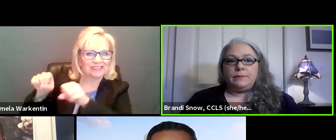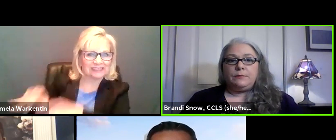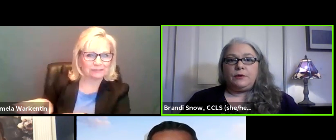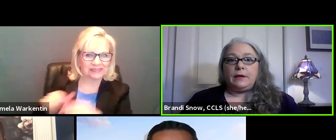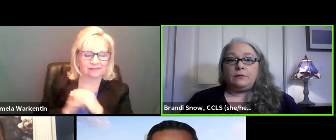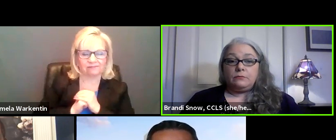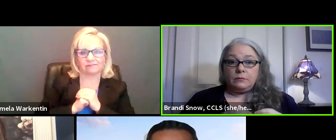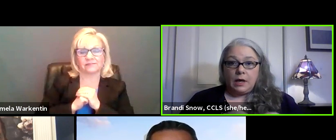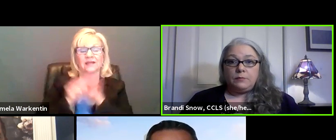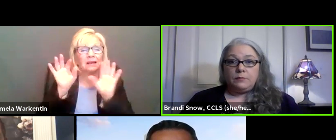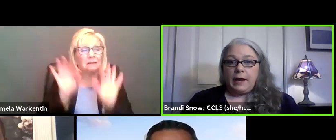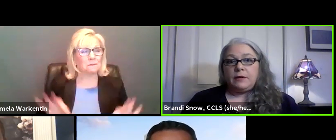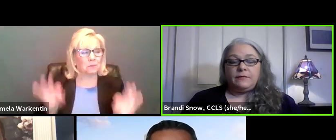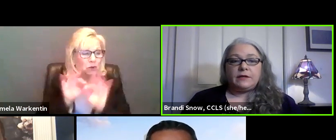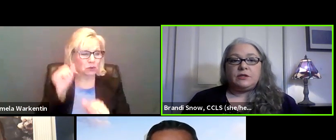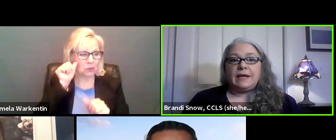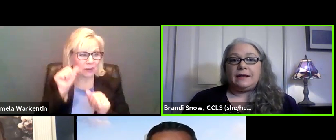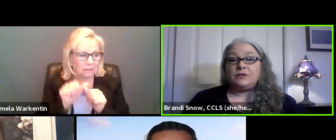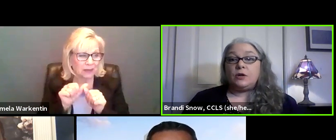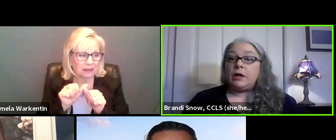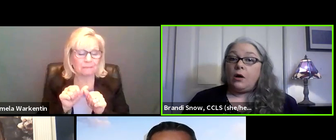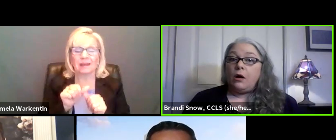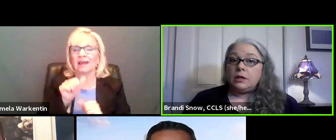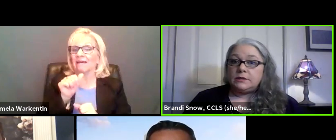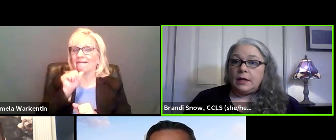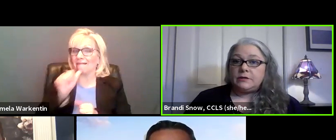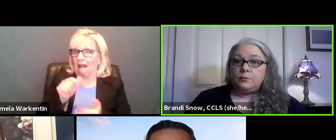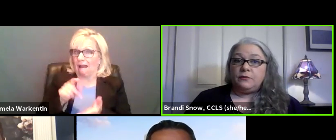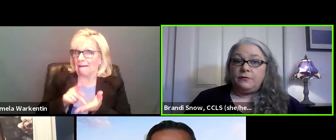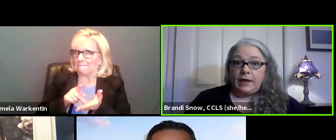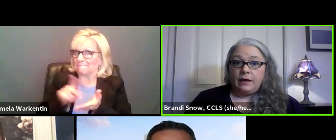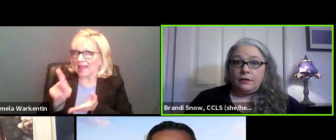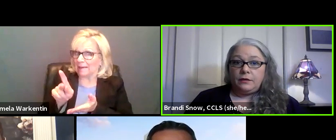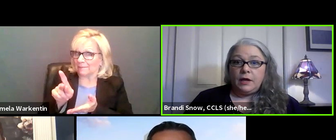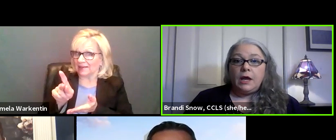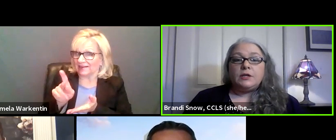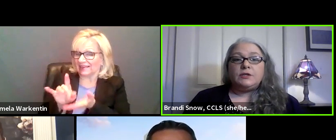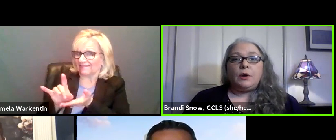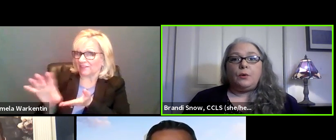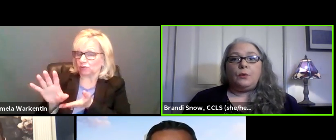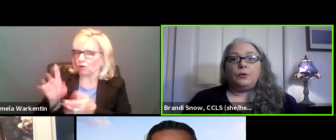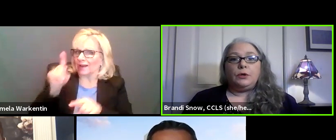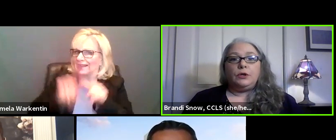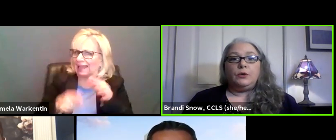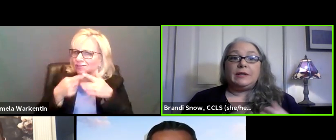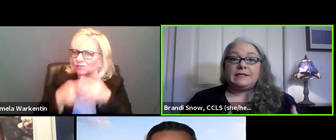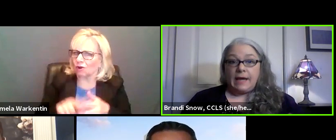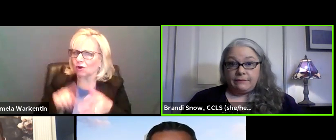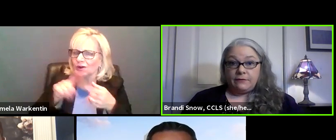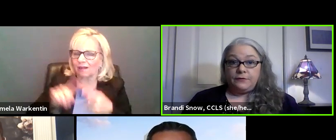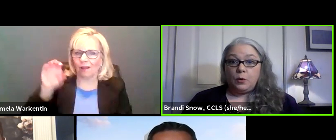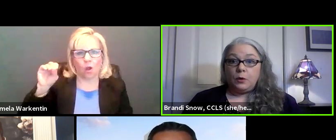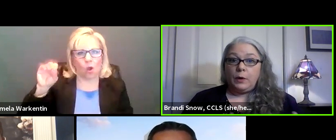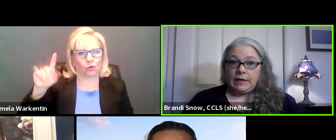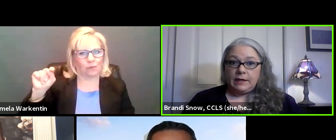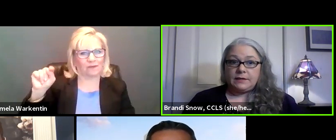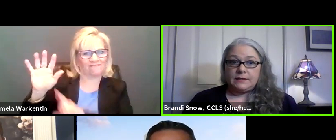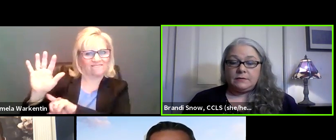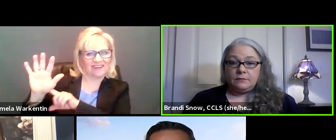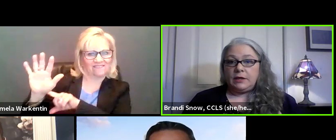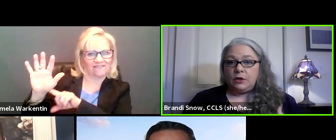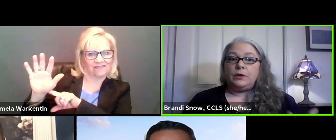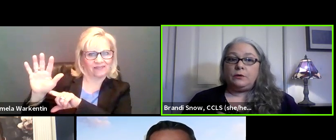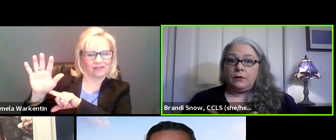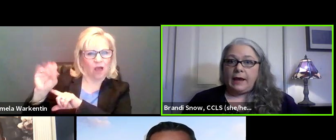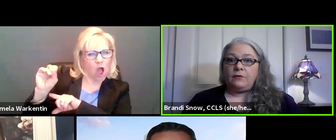important to remember that non-payment evictions can't start at all until October 5th. So you at least have a few more